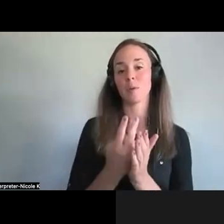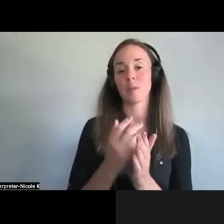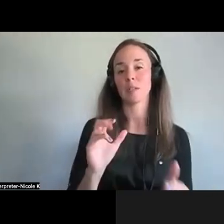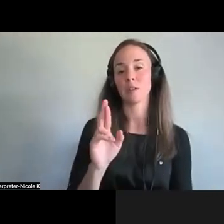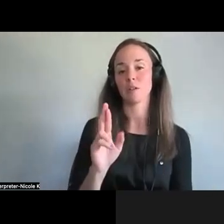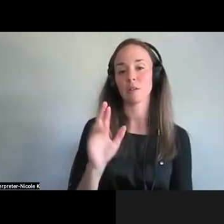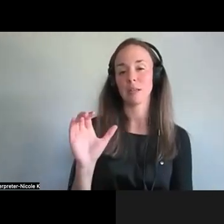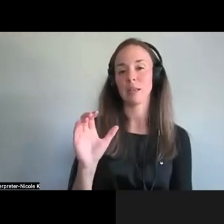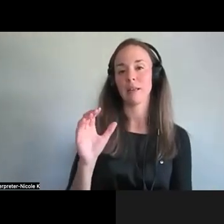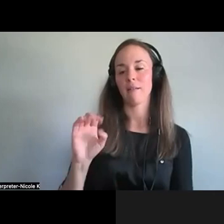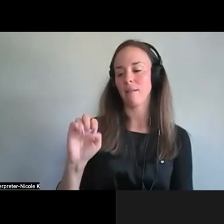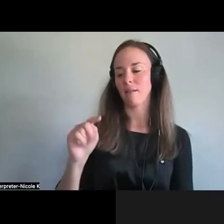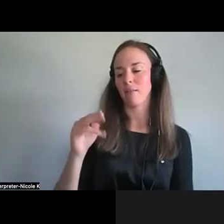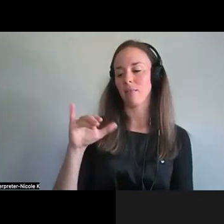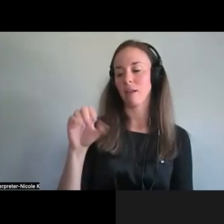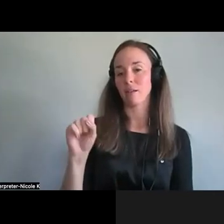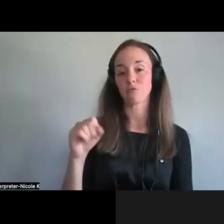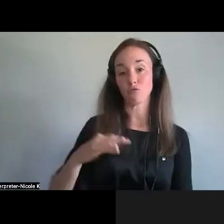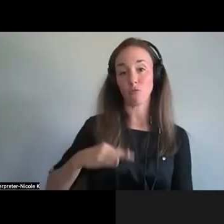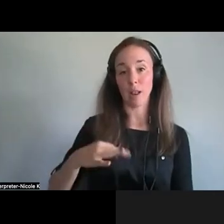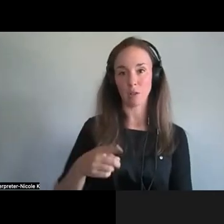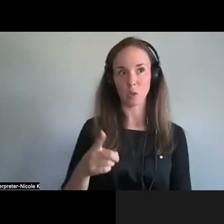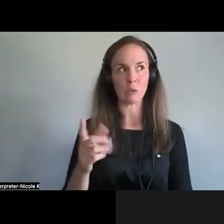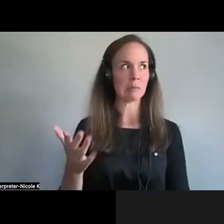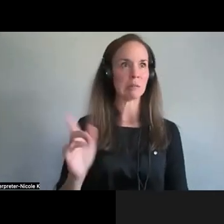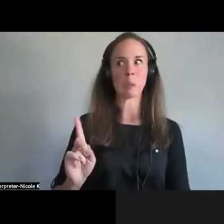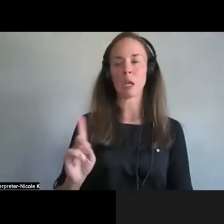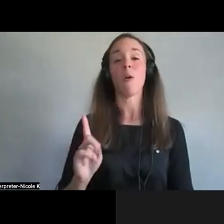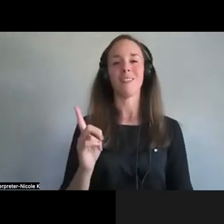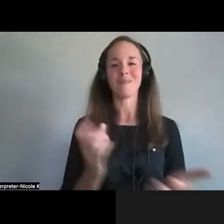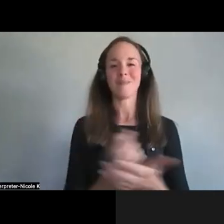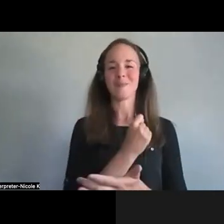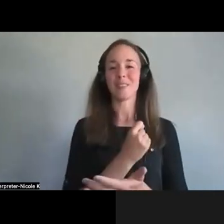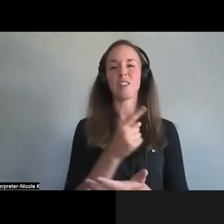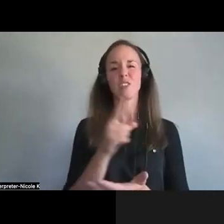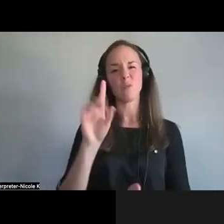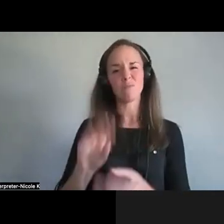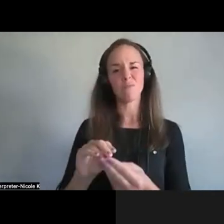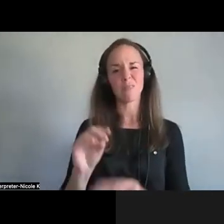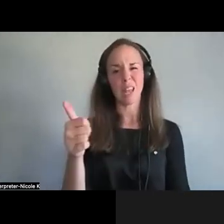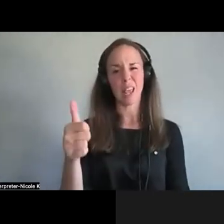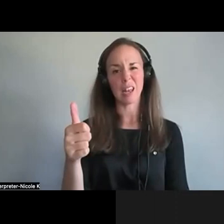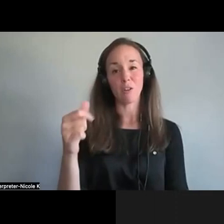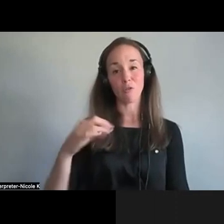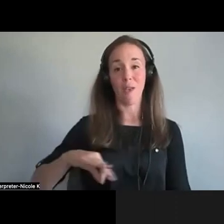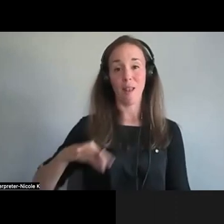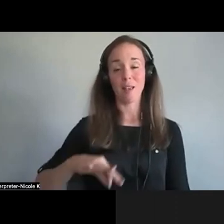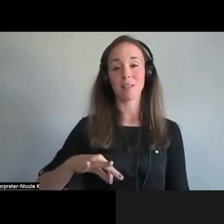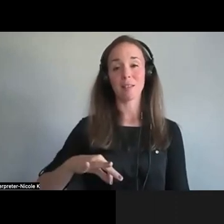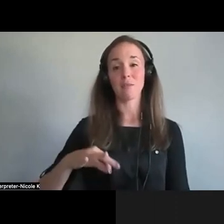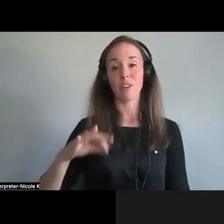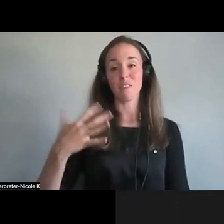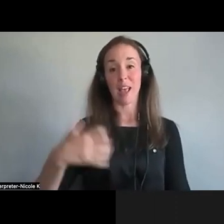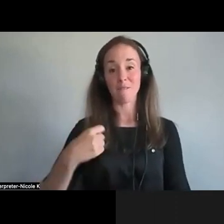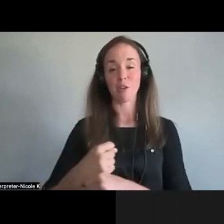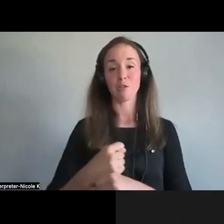So for those of you that need ethics, this is 2 of your 10 that you need every 5 years. So hope to see many of you